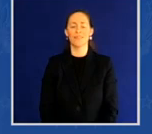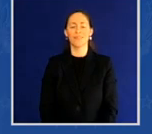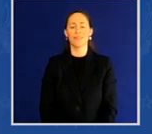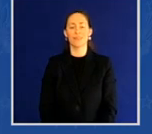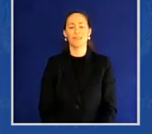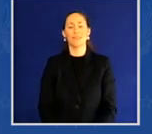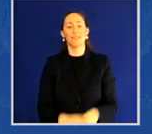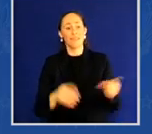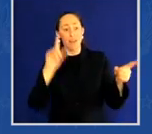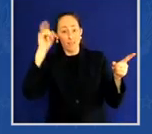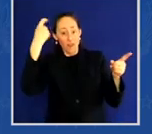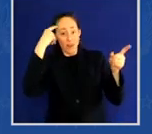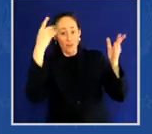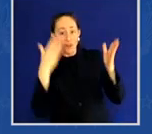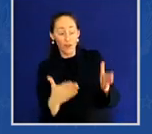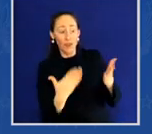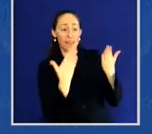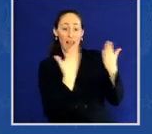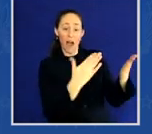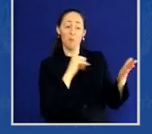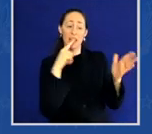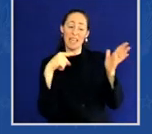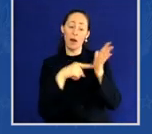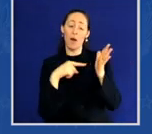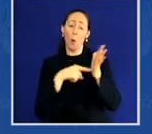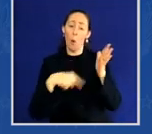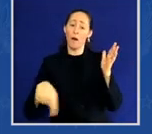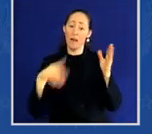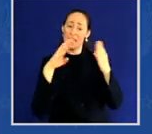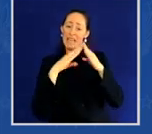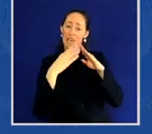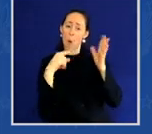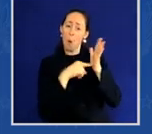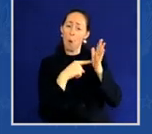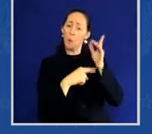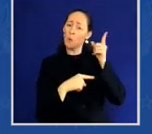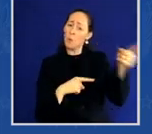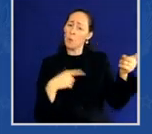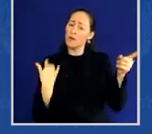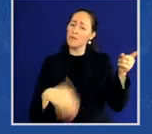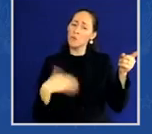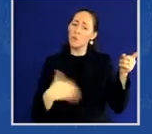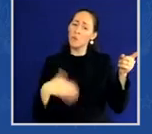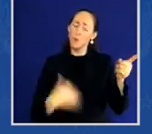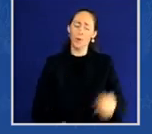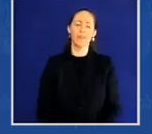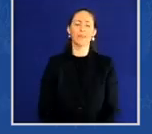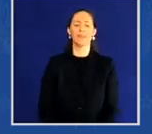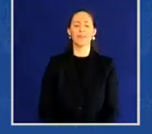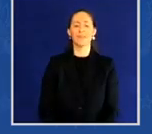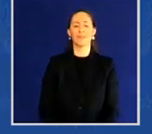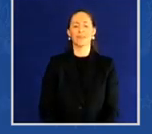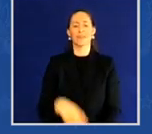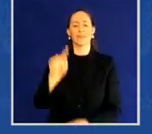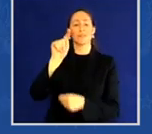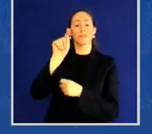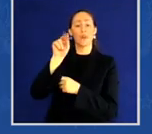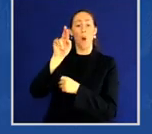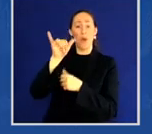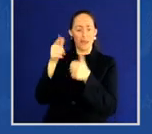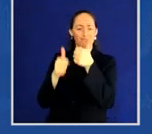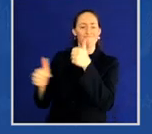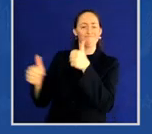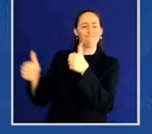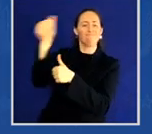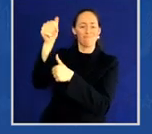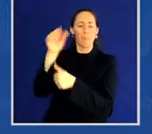lot. And Tony Costa, chairman of the board, and one of my best friends in life, a guy named Bert